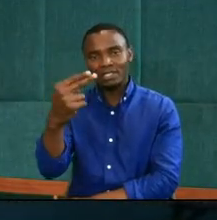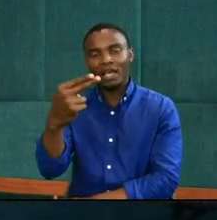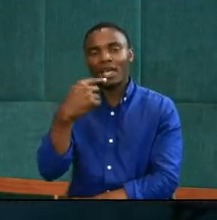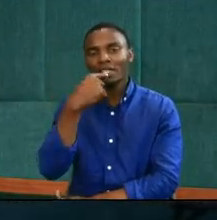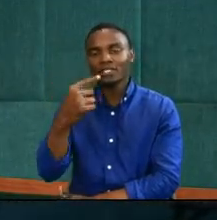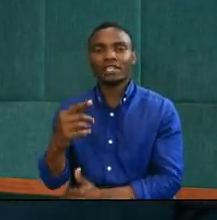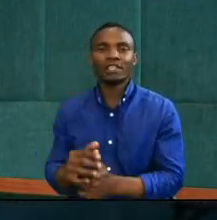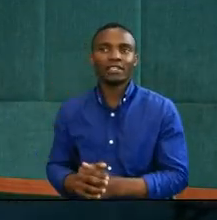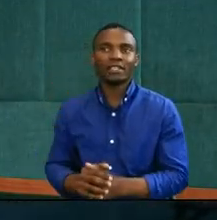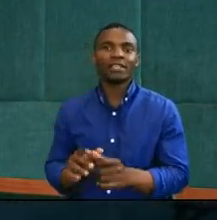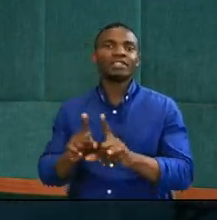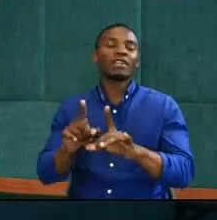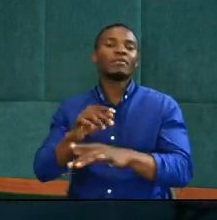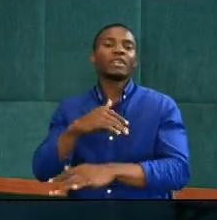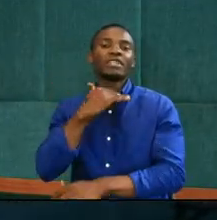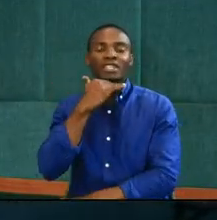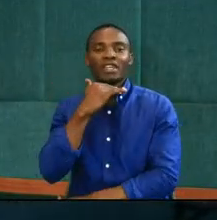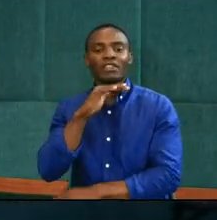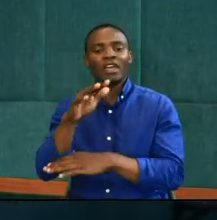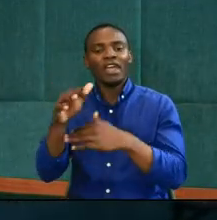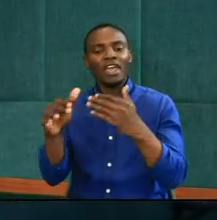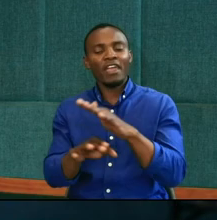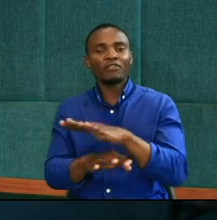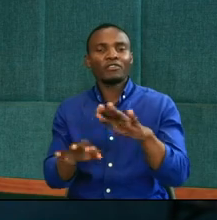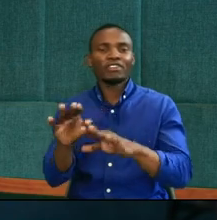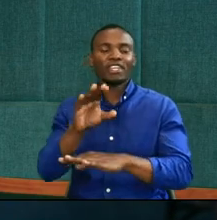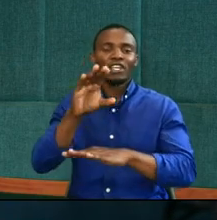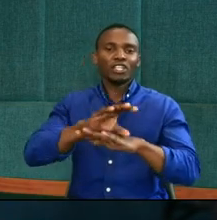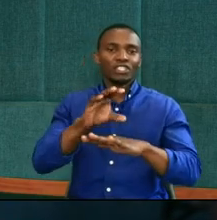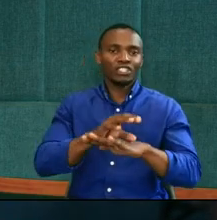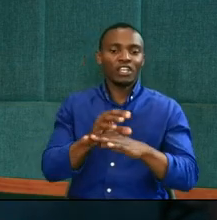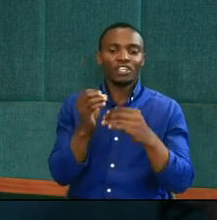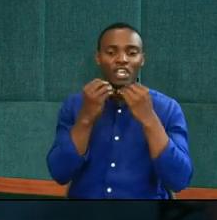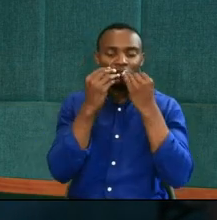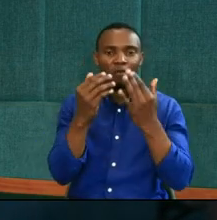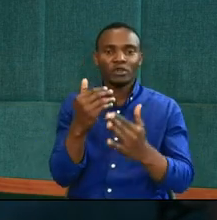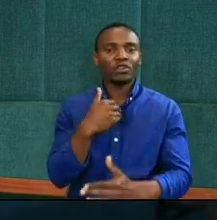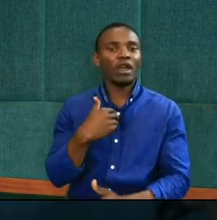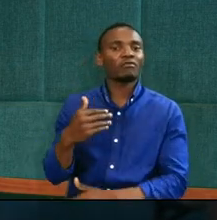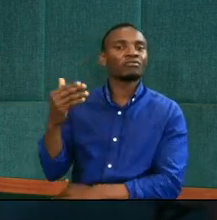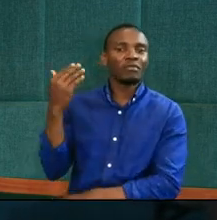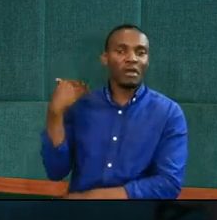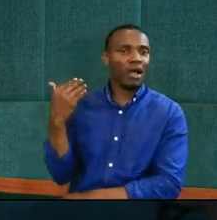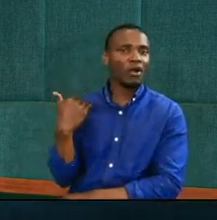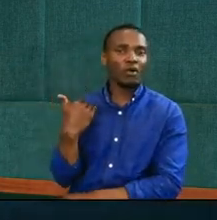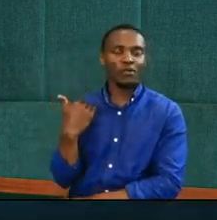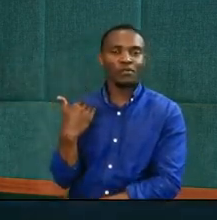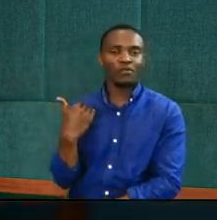Isaiah prophesied. The whole thing, the church had it.